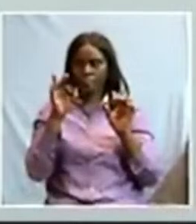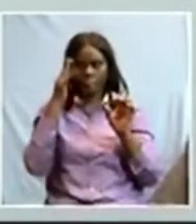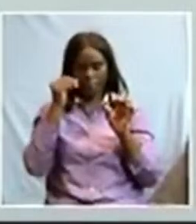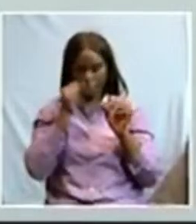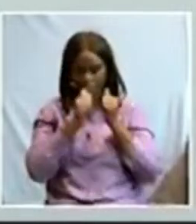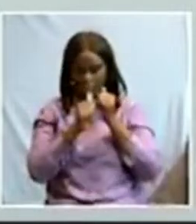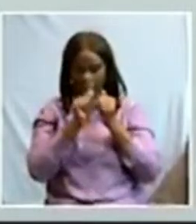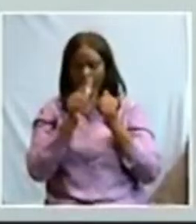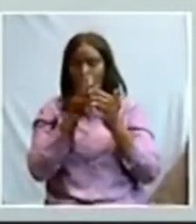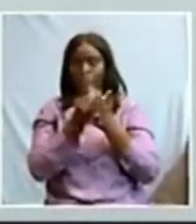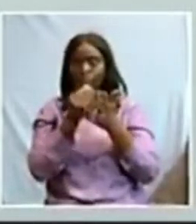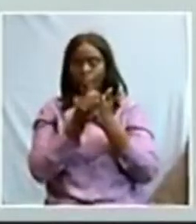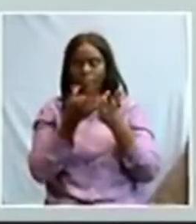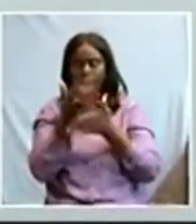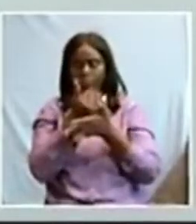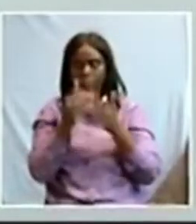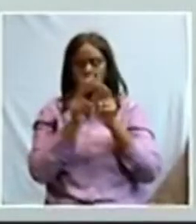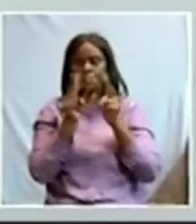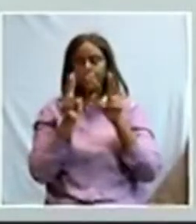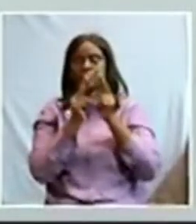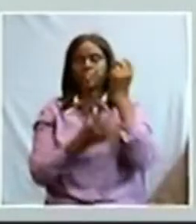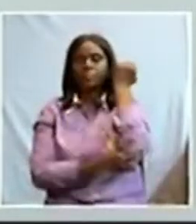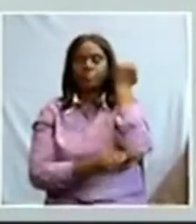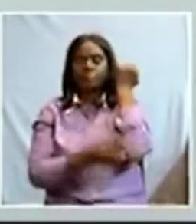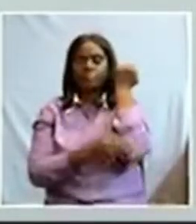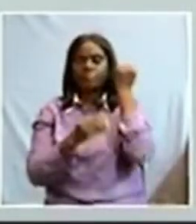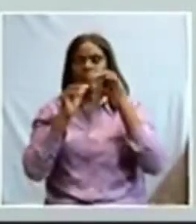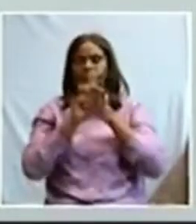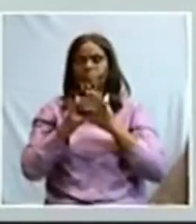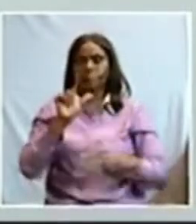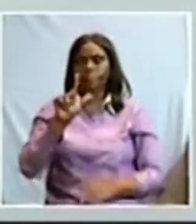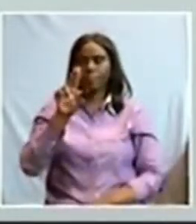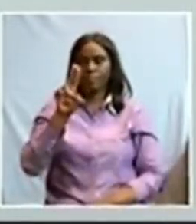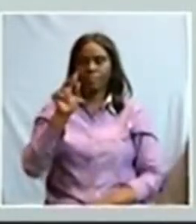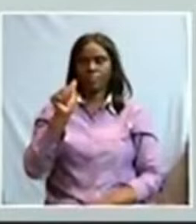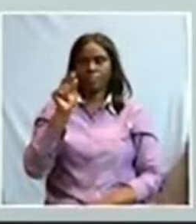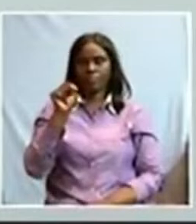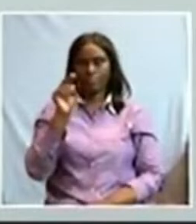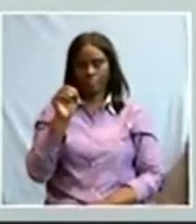the recovery rate is very poor in LUANO.